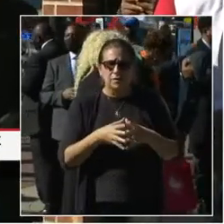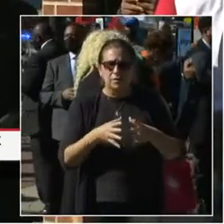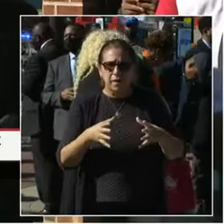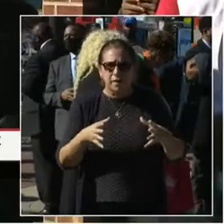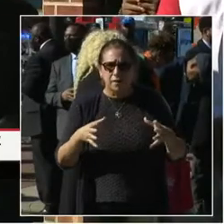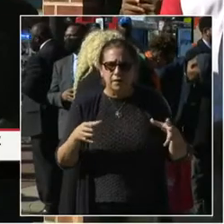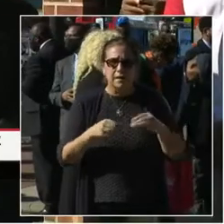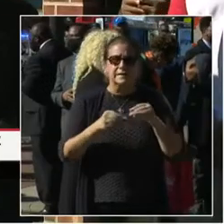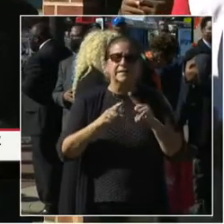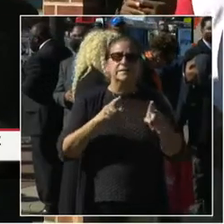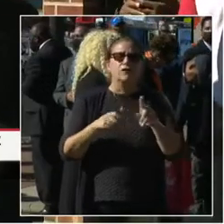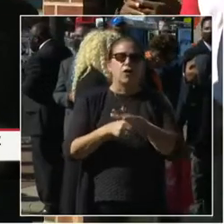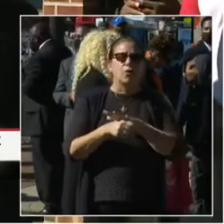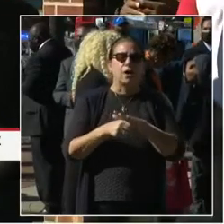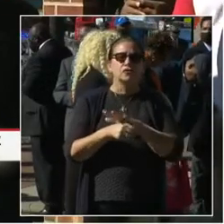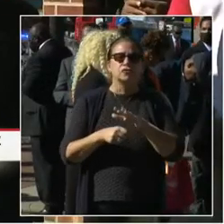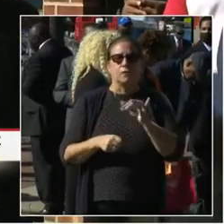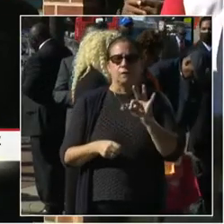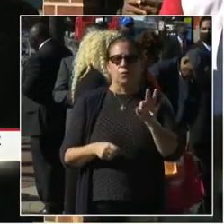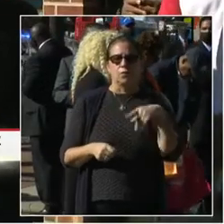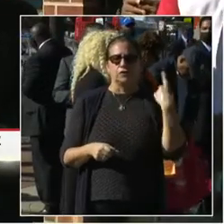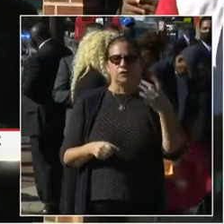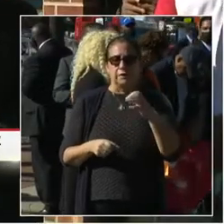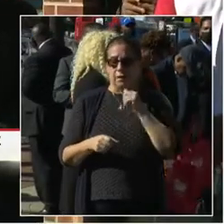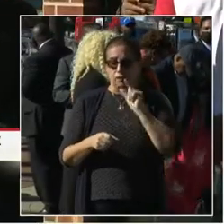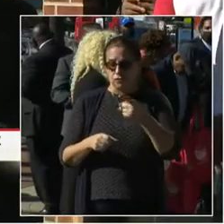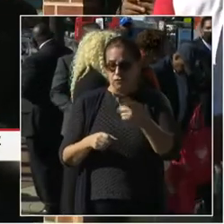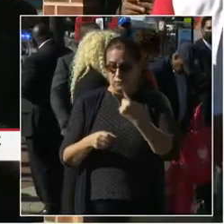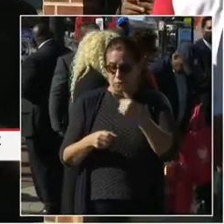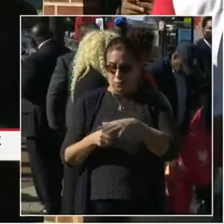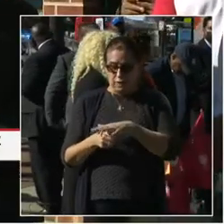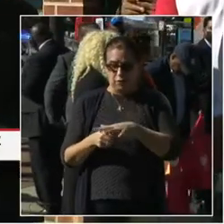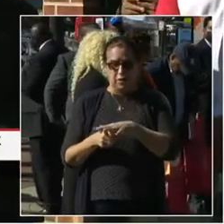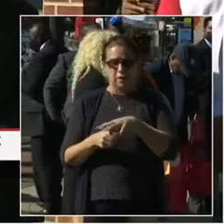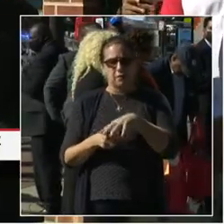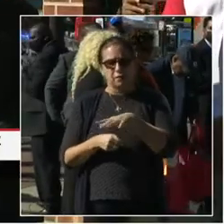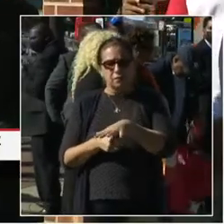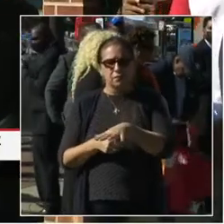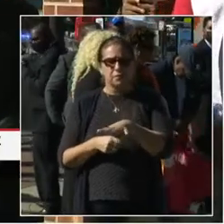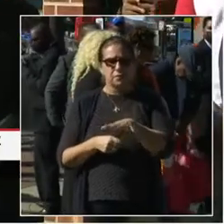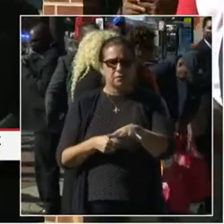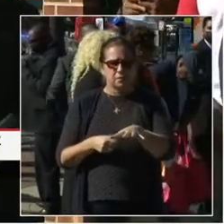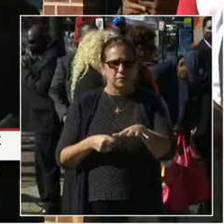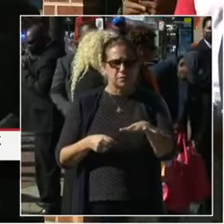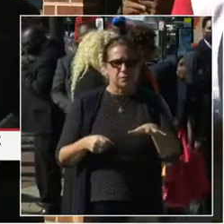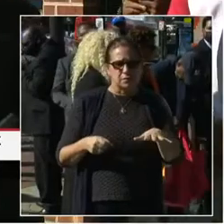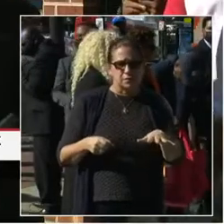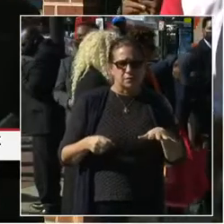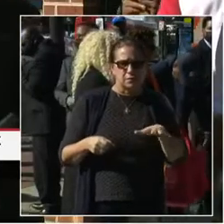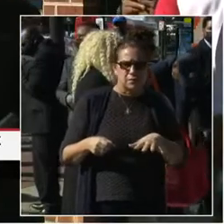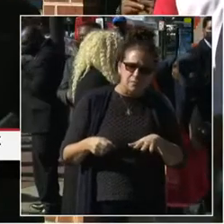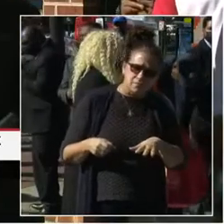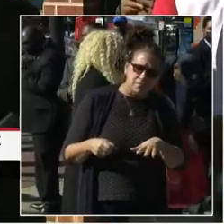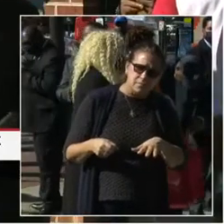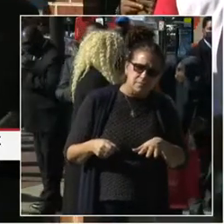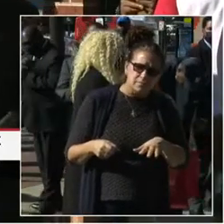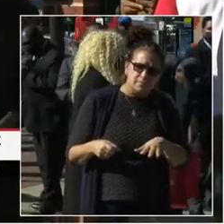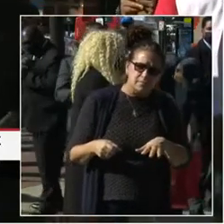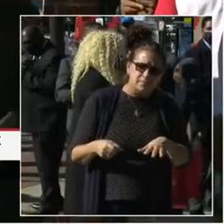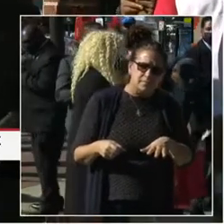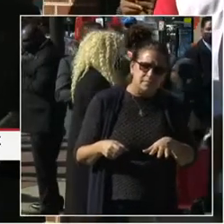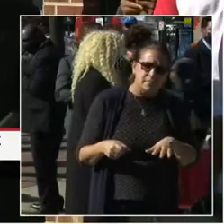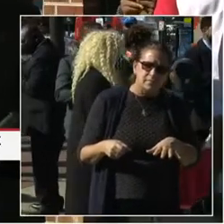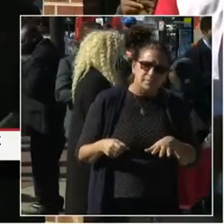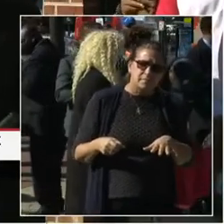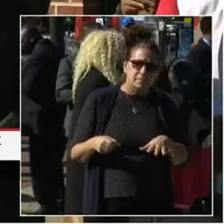up on that, and I'm happy to say that that's going to change. Lidl, Skyland, another instance of a project that was